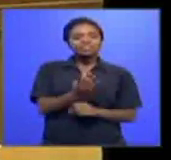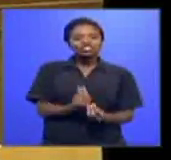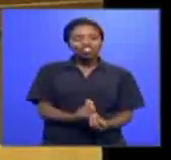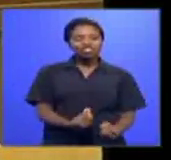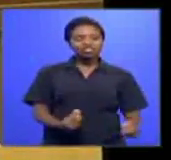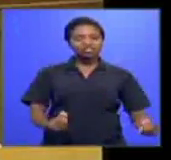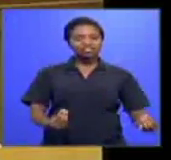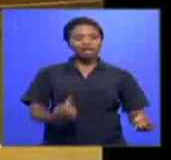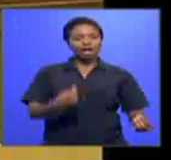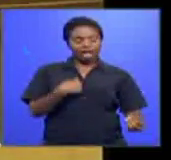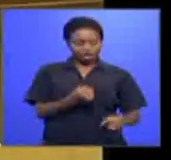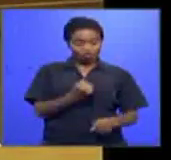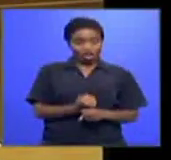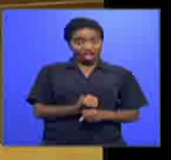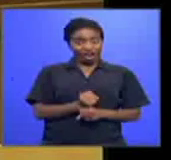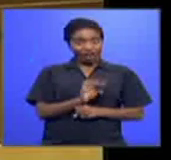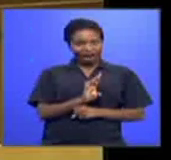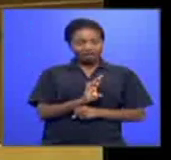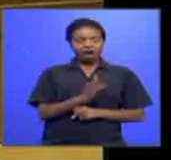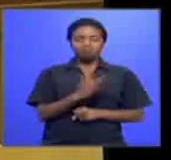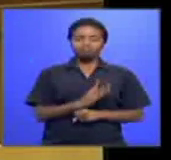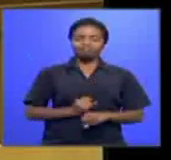including Grade R.